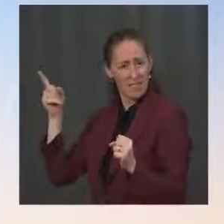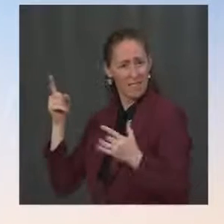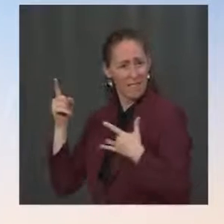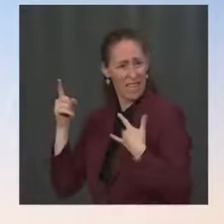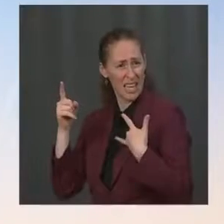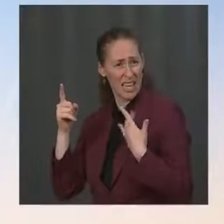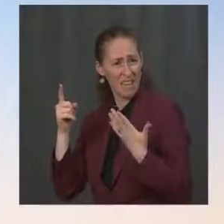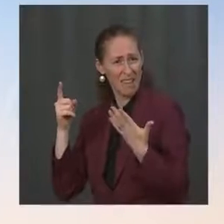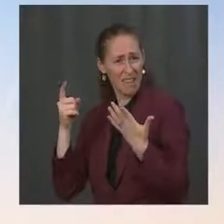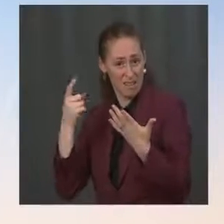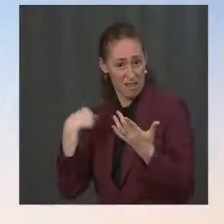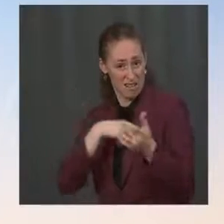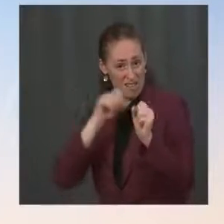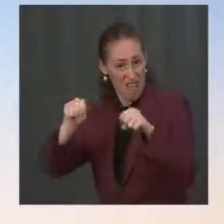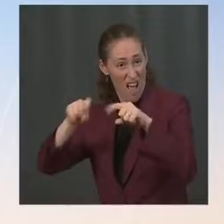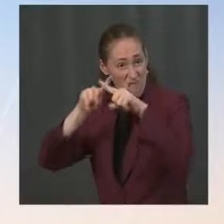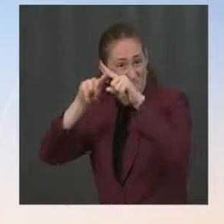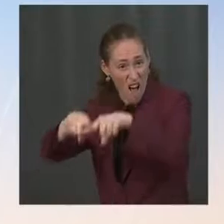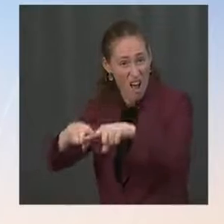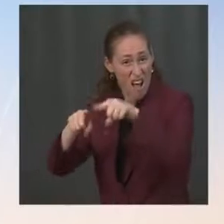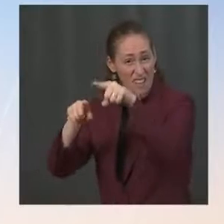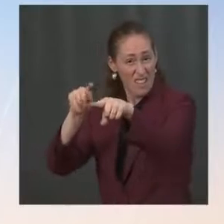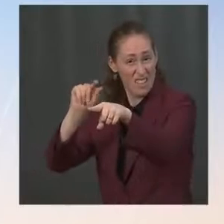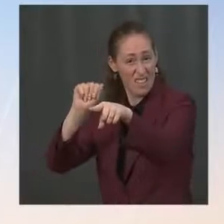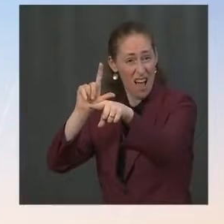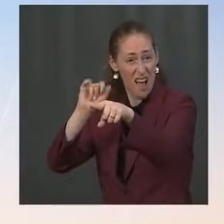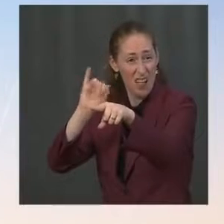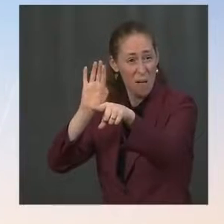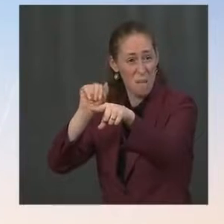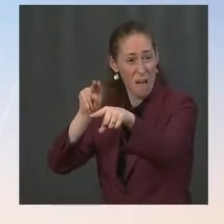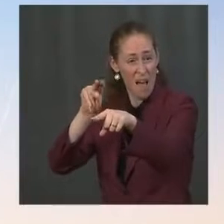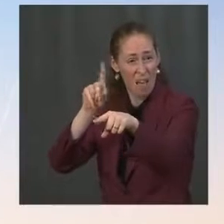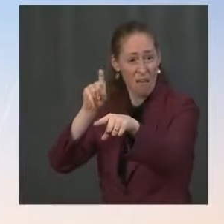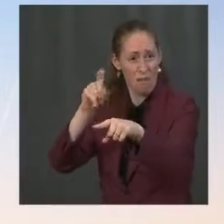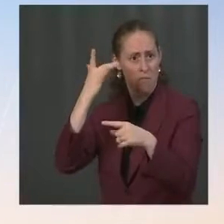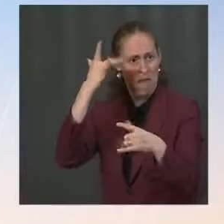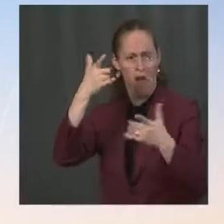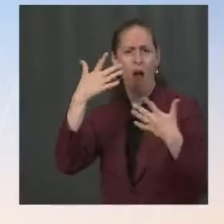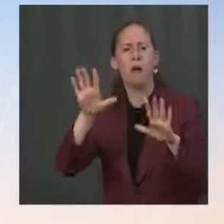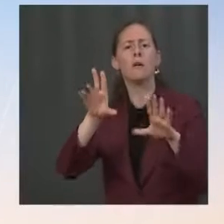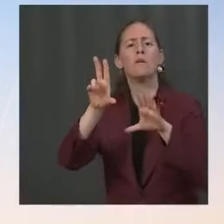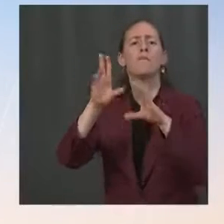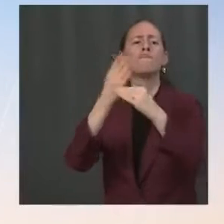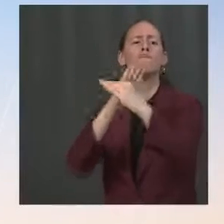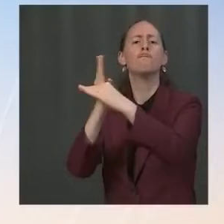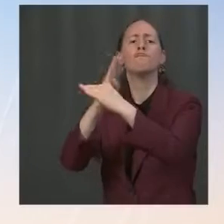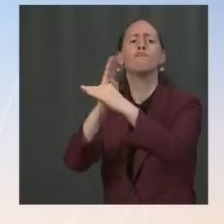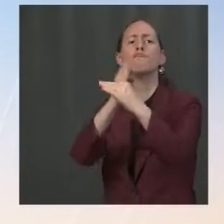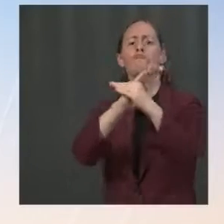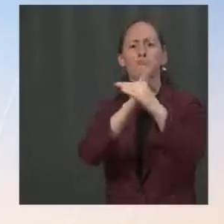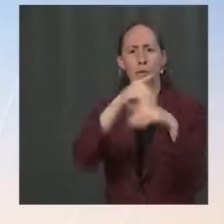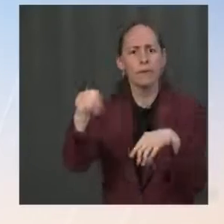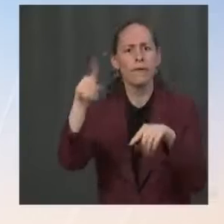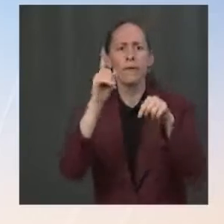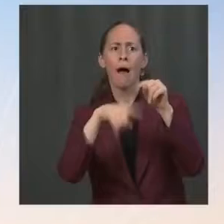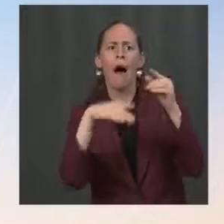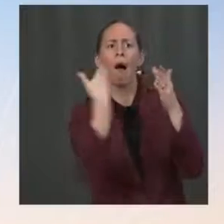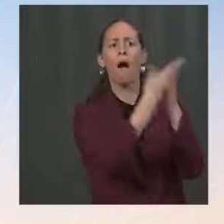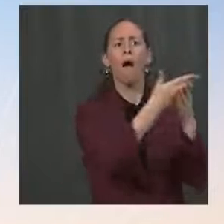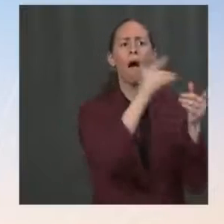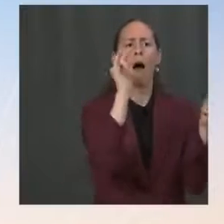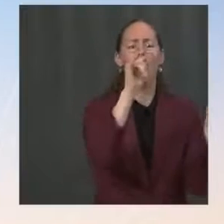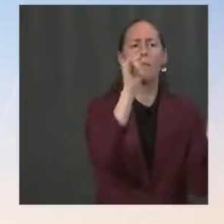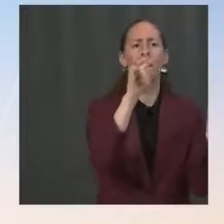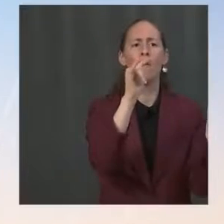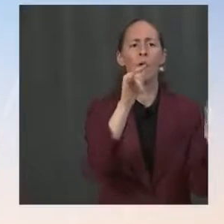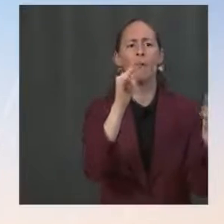already getting reports that they're not letting Afghans to the airport and the U.S. is still at the airport? Well, I think you